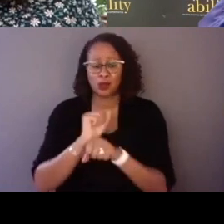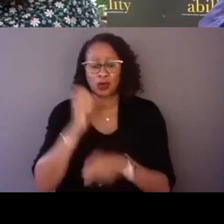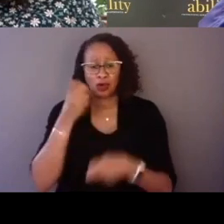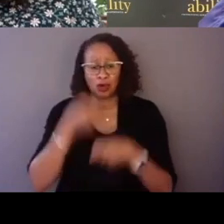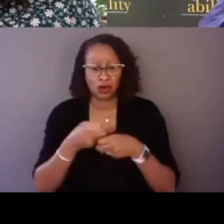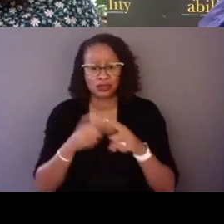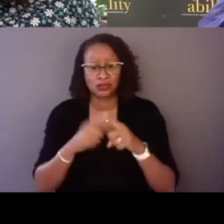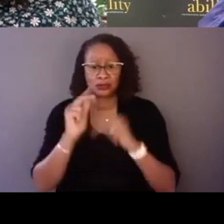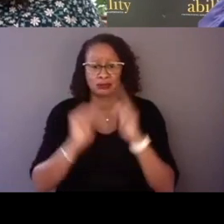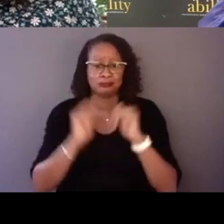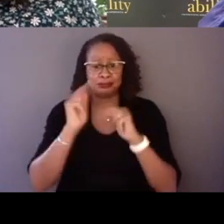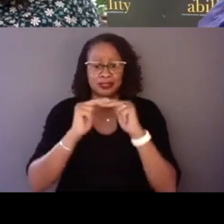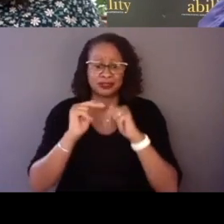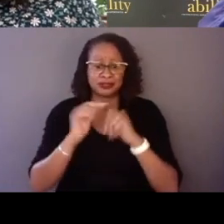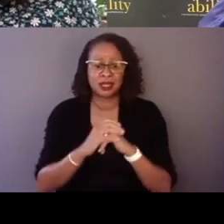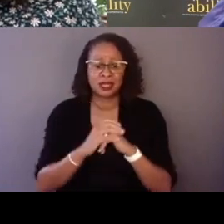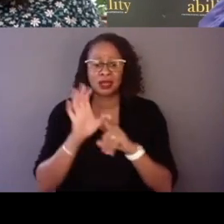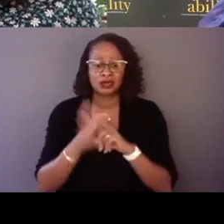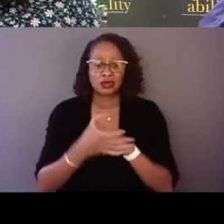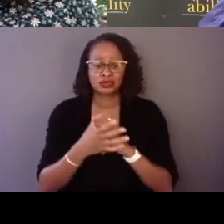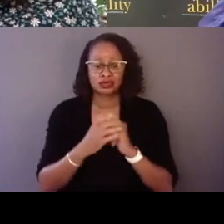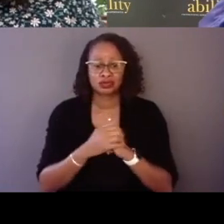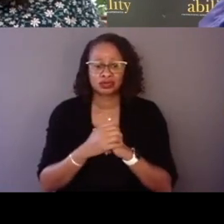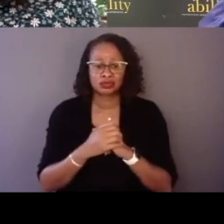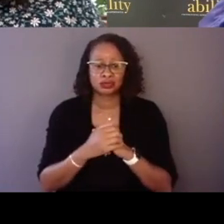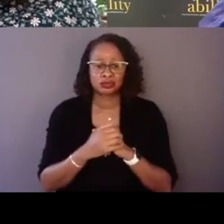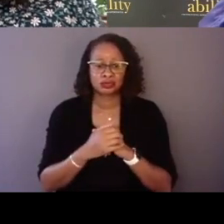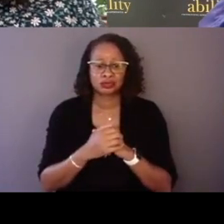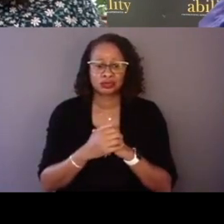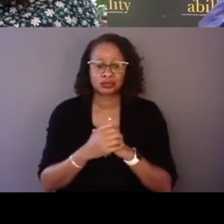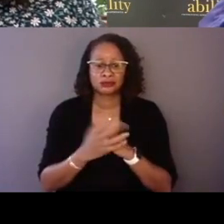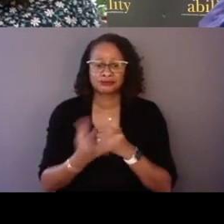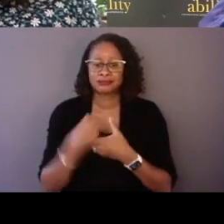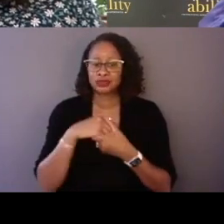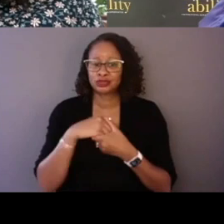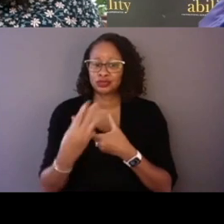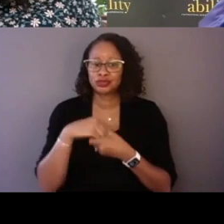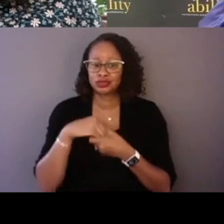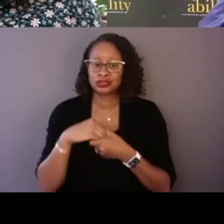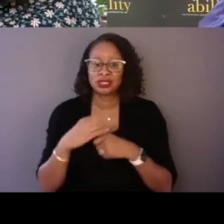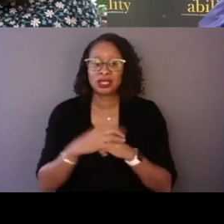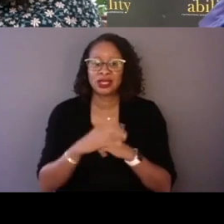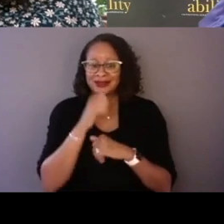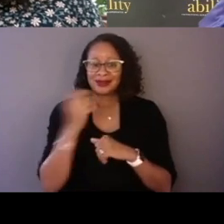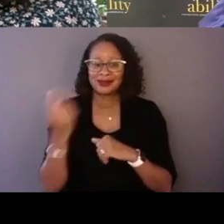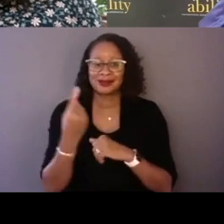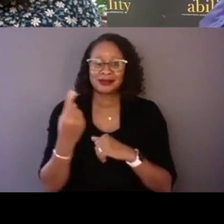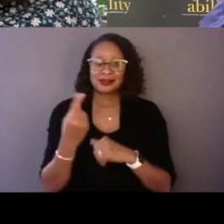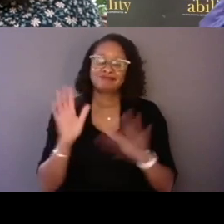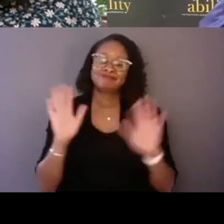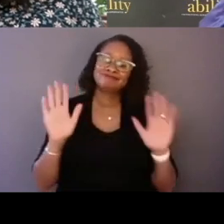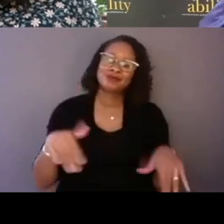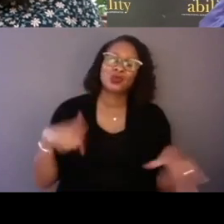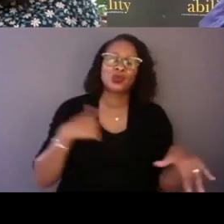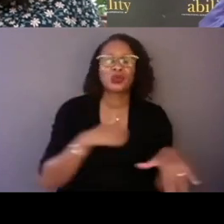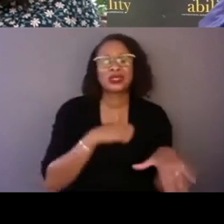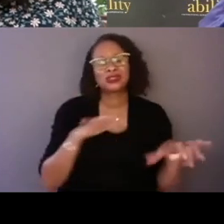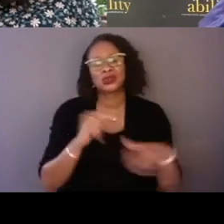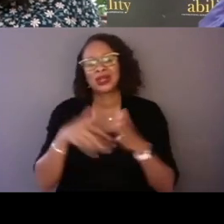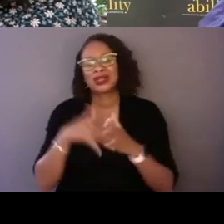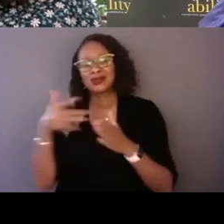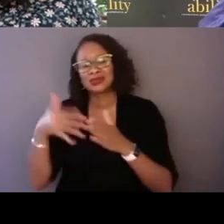to build a culture of inclusion and not just, gee, we do this once in a while